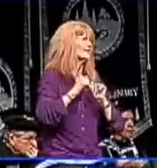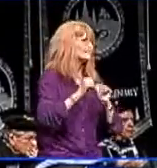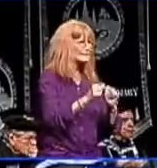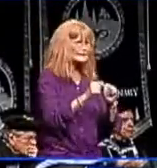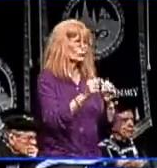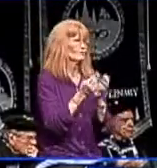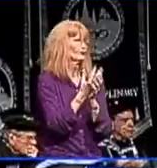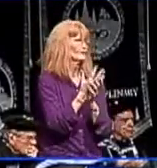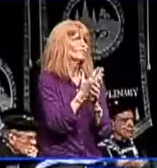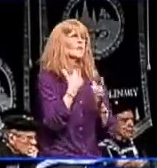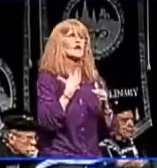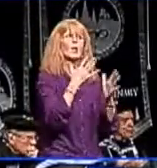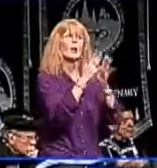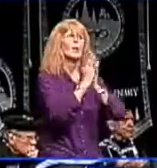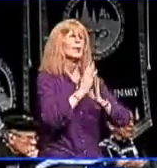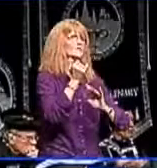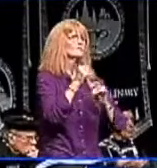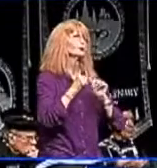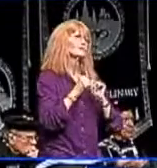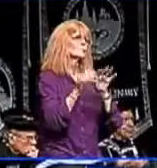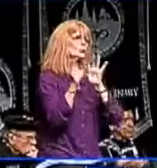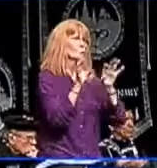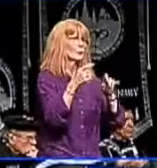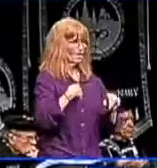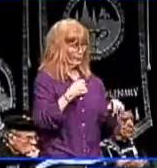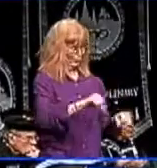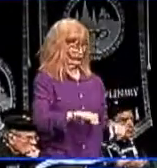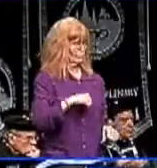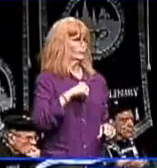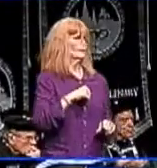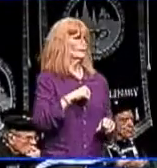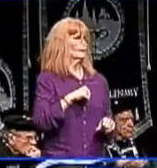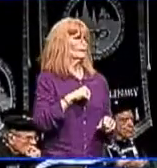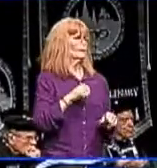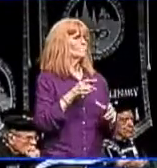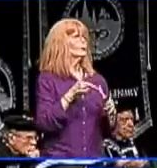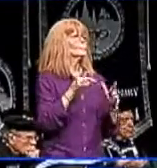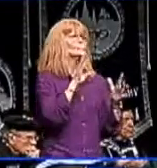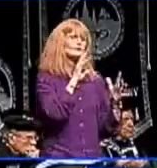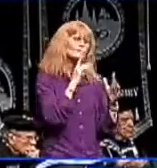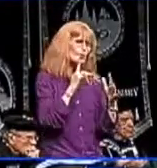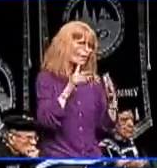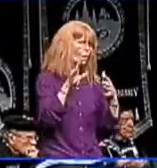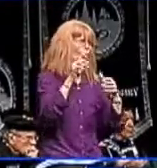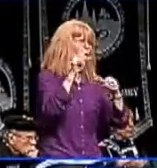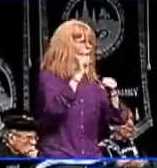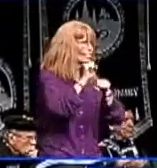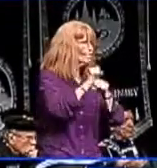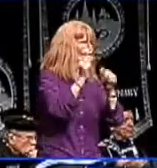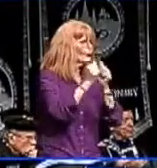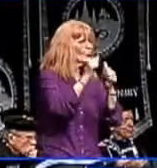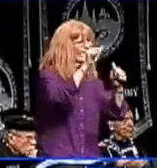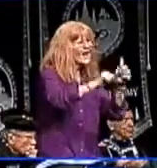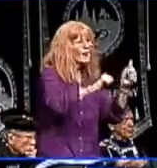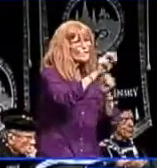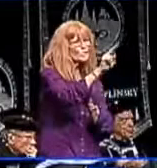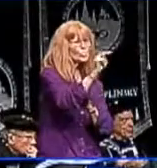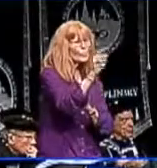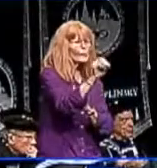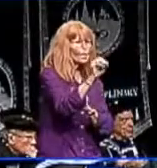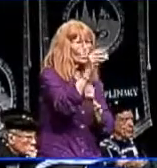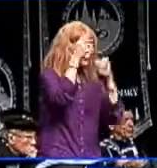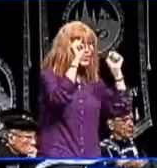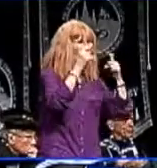to do so. I was privileged to collaborate with every UNO president since its